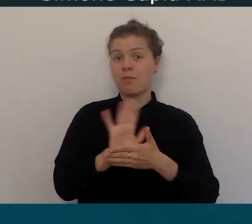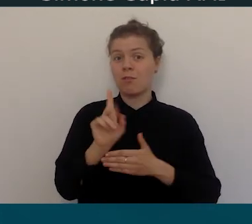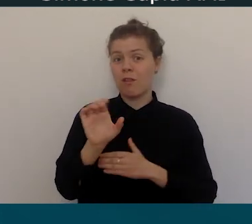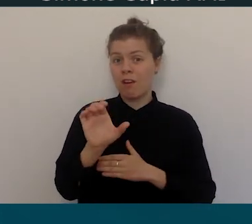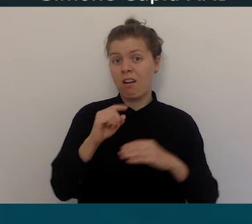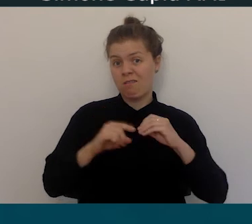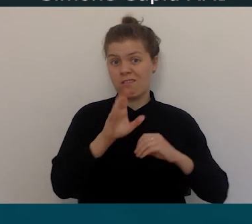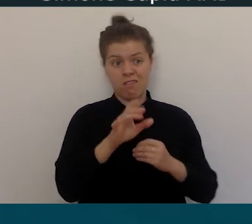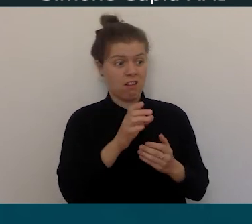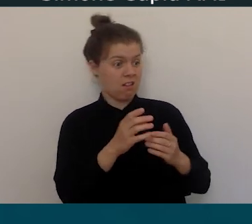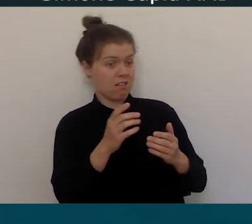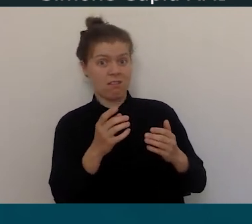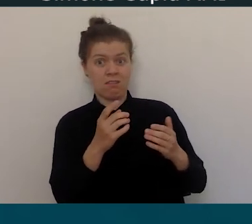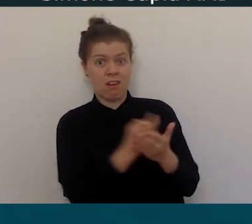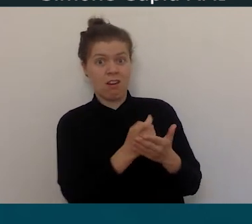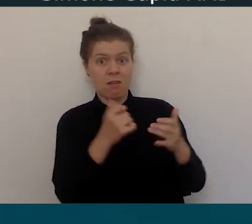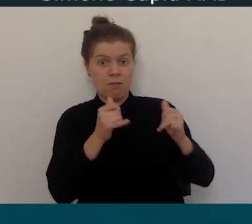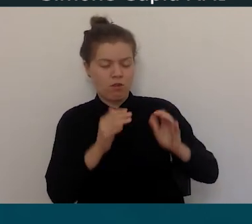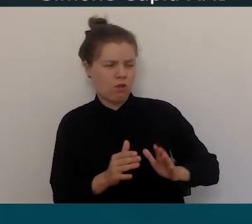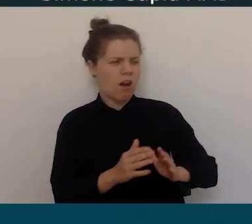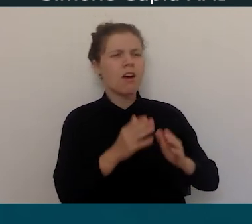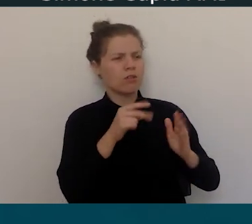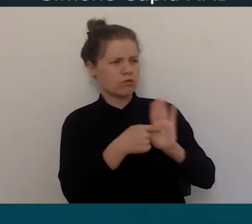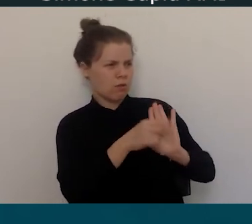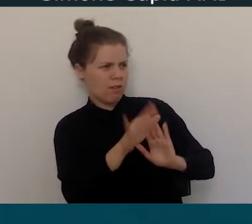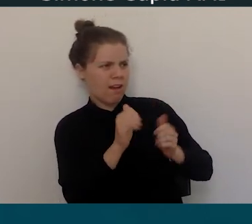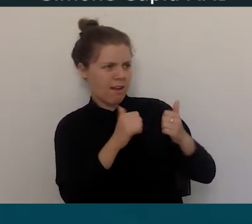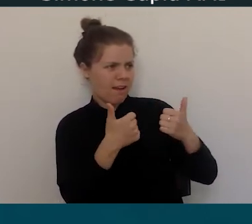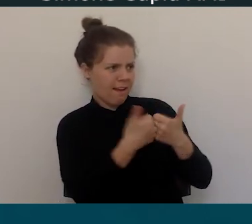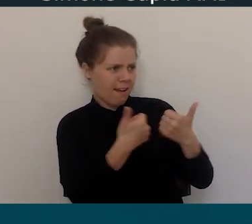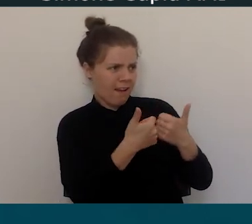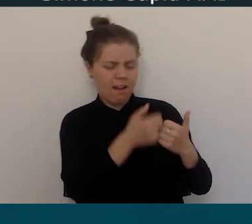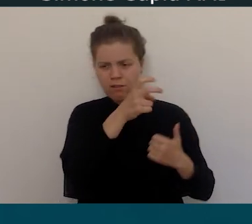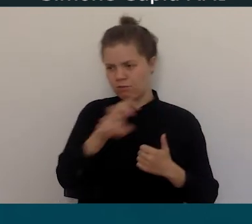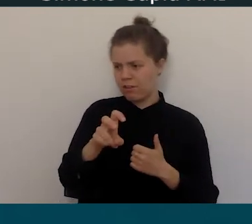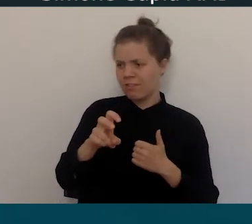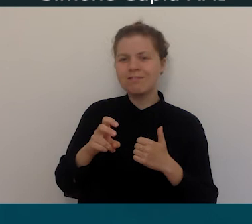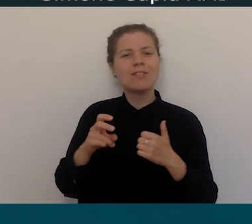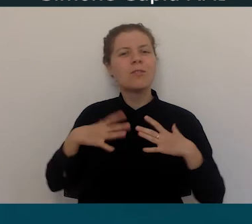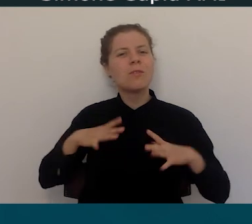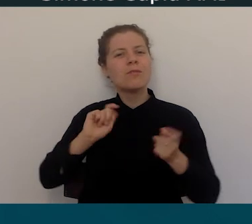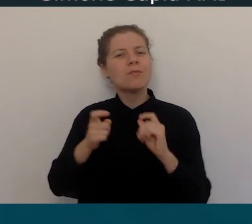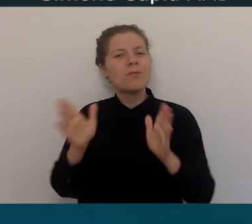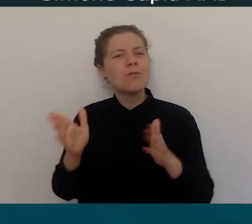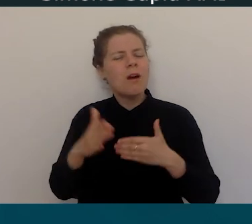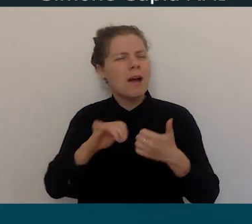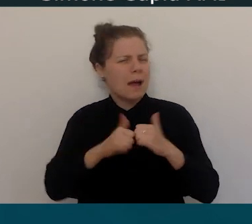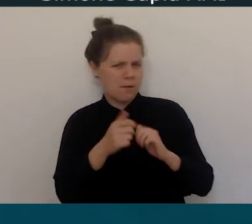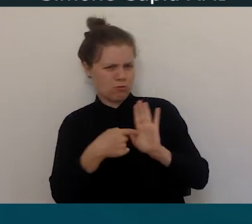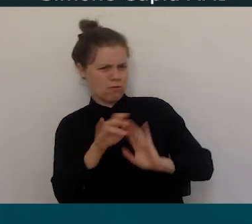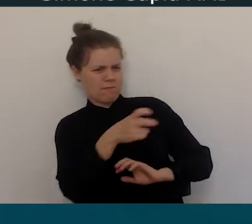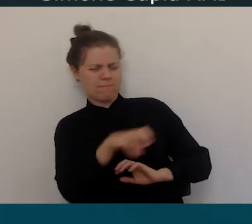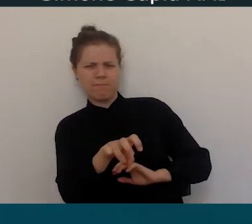from inside the hockey rink maybe to the locker room, how do we translate that we change locations? Portraying action,